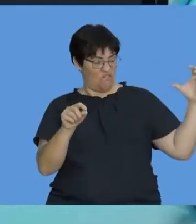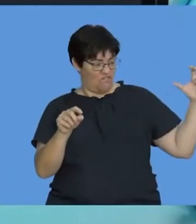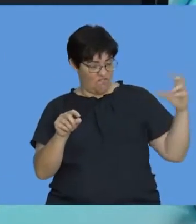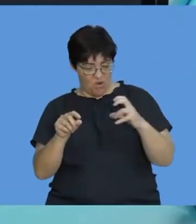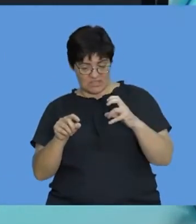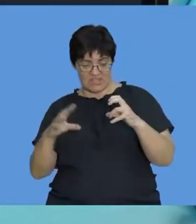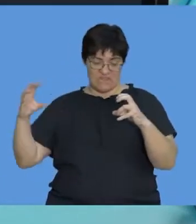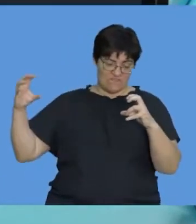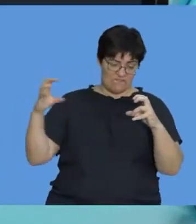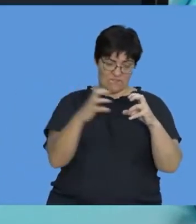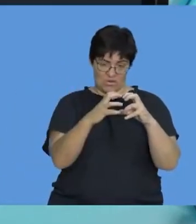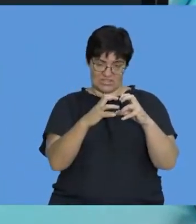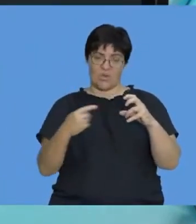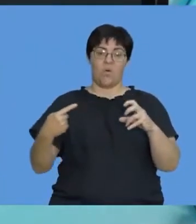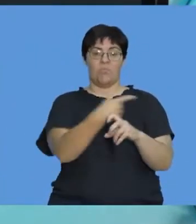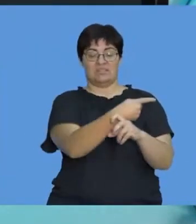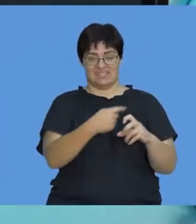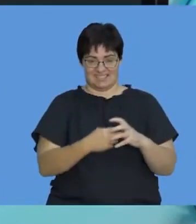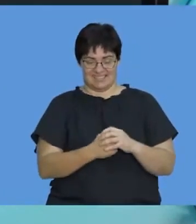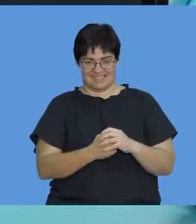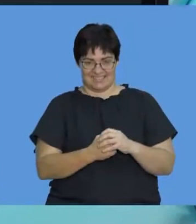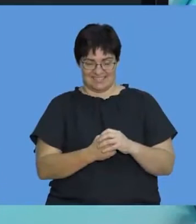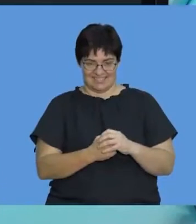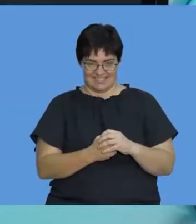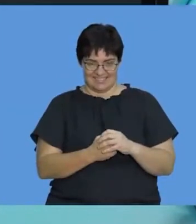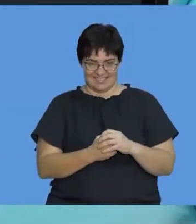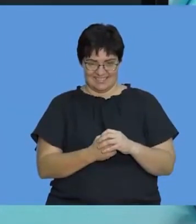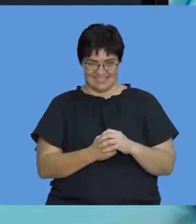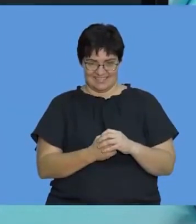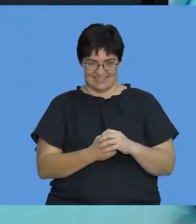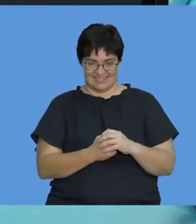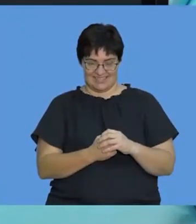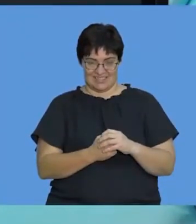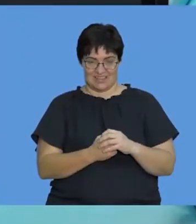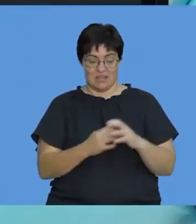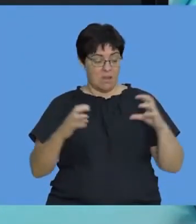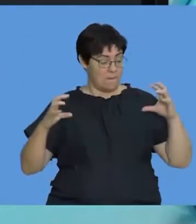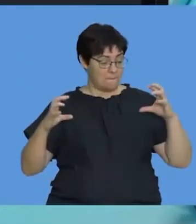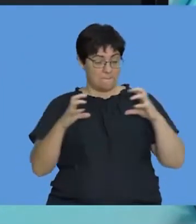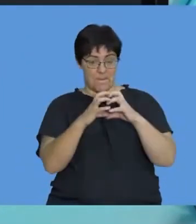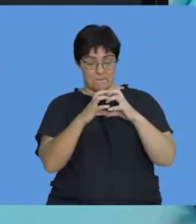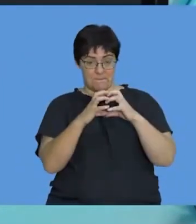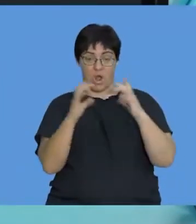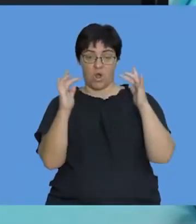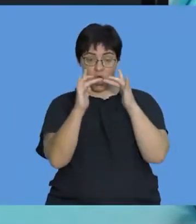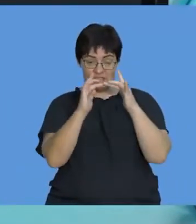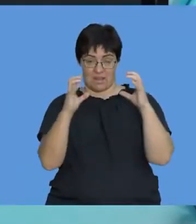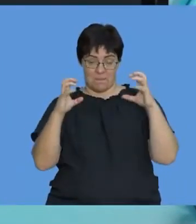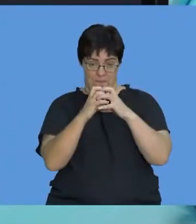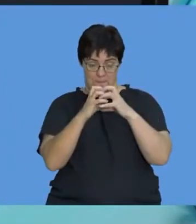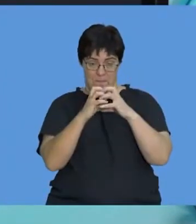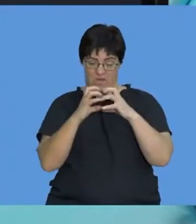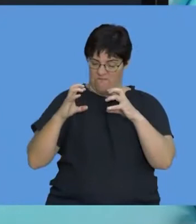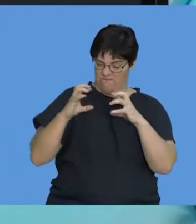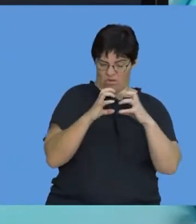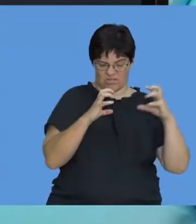size force, in the opposite direction on object A, the hockey stick. So when they're in contact,